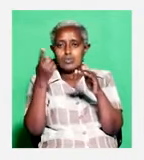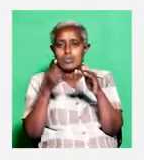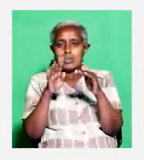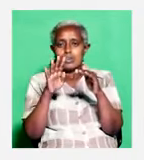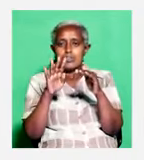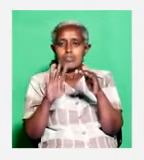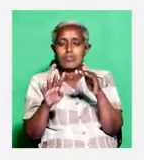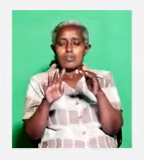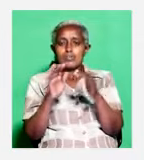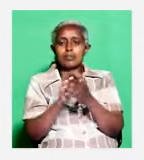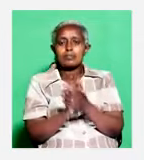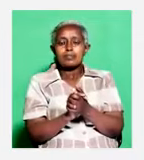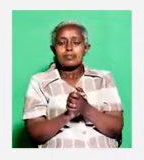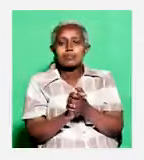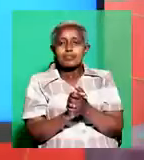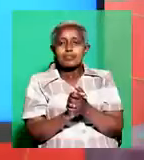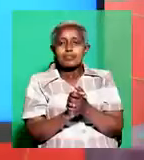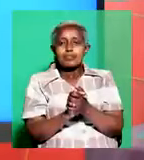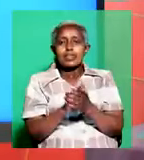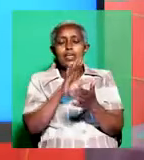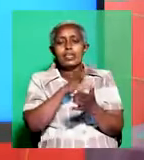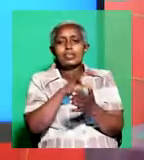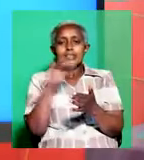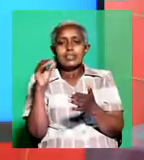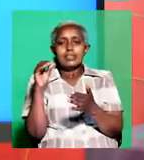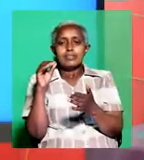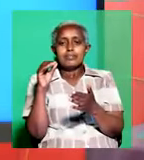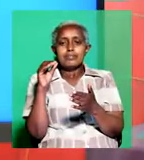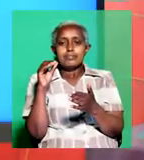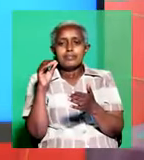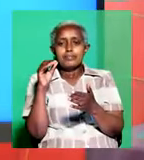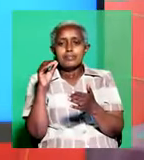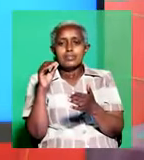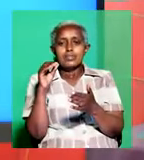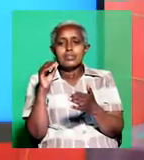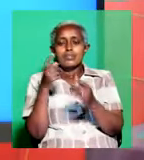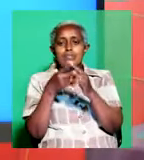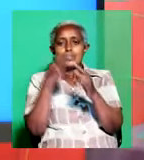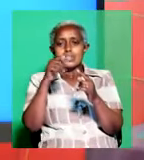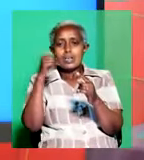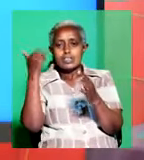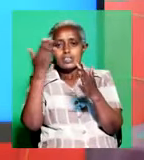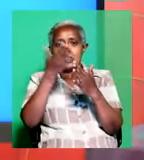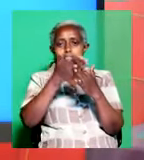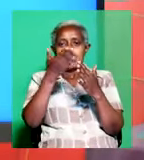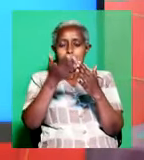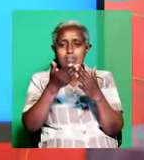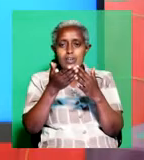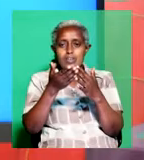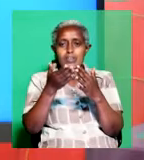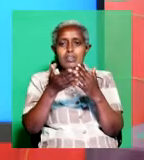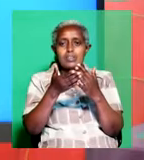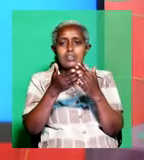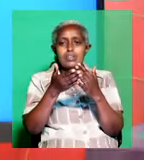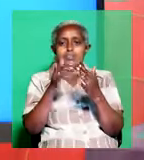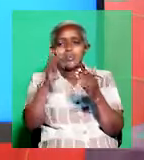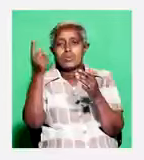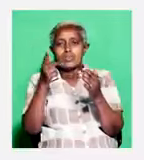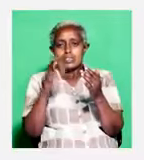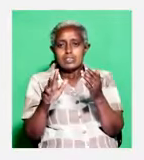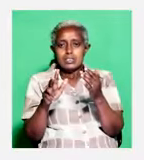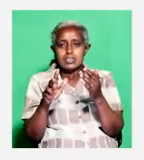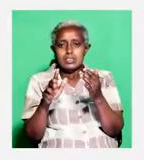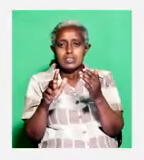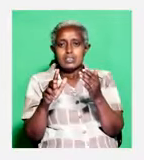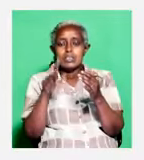equal to 1 over 4. And for the other interval, it will be this 1 over